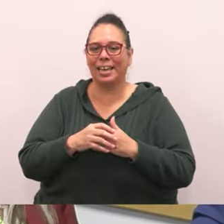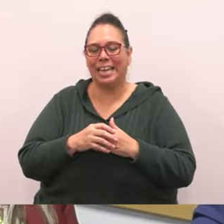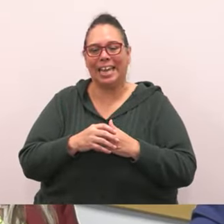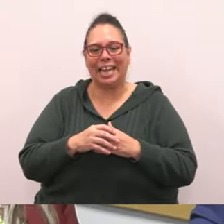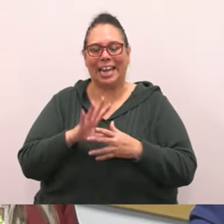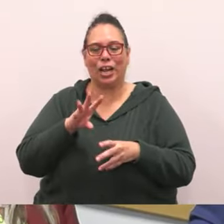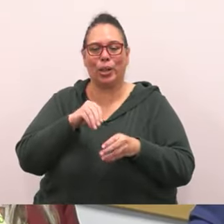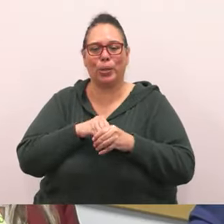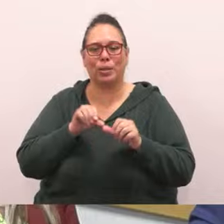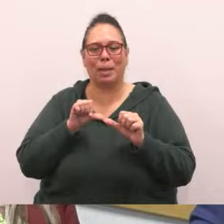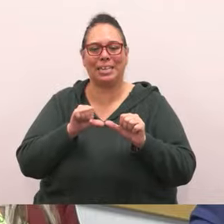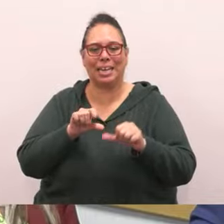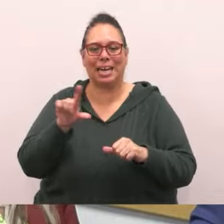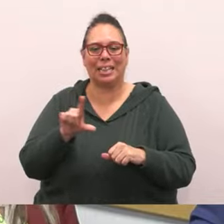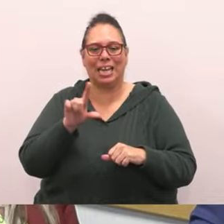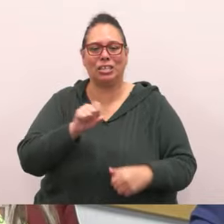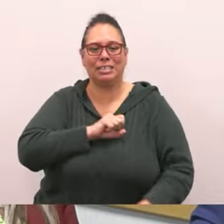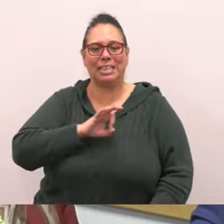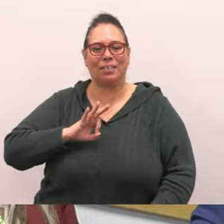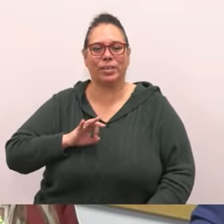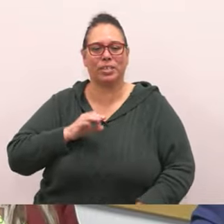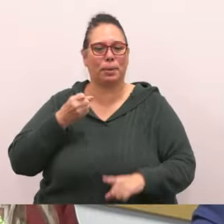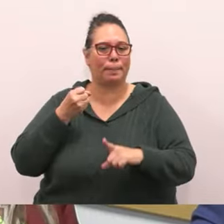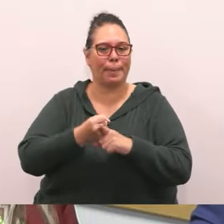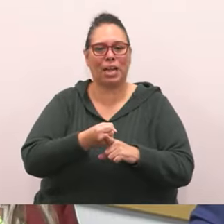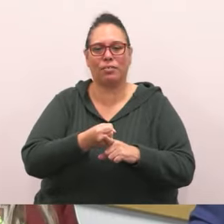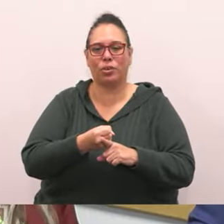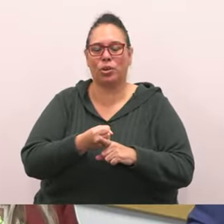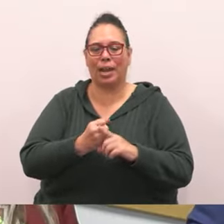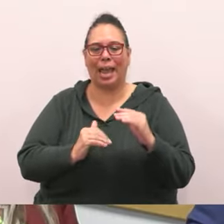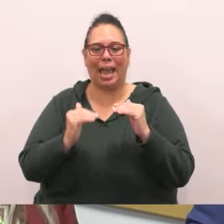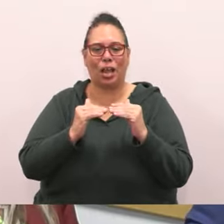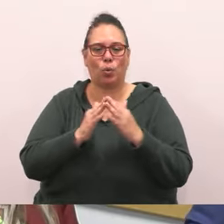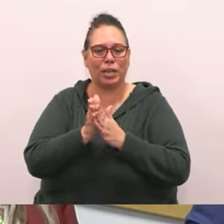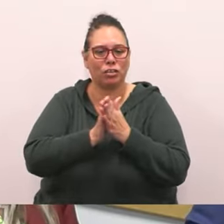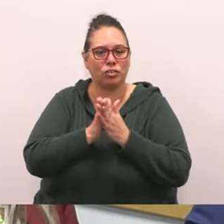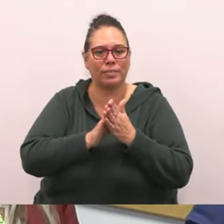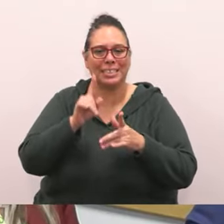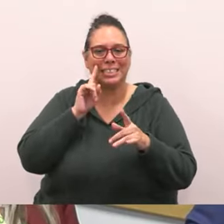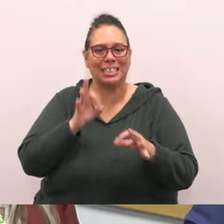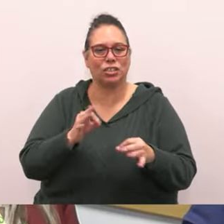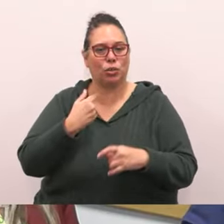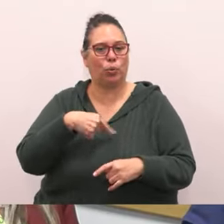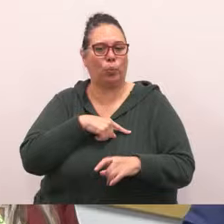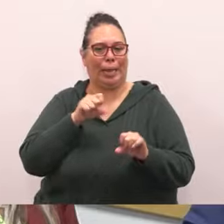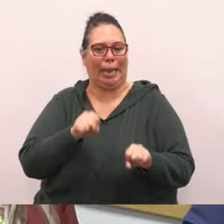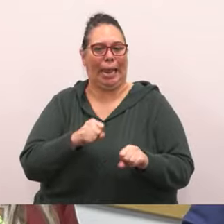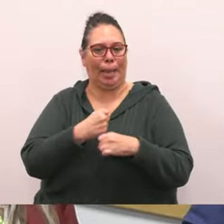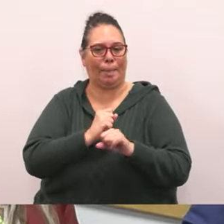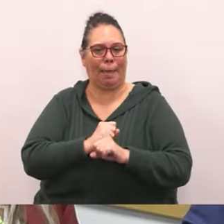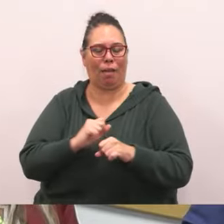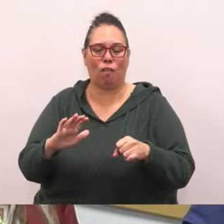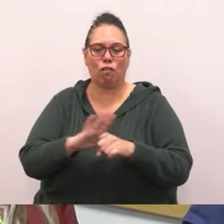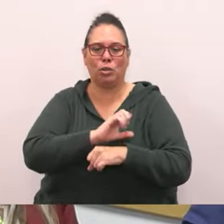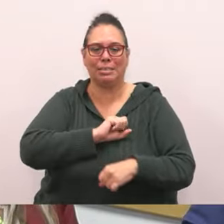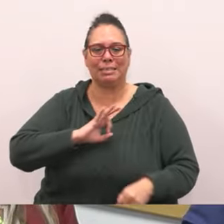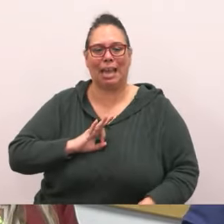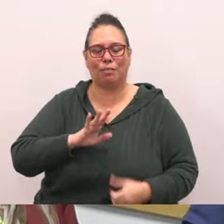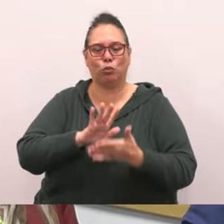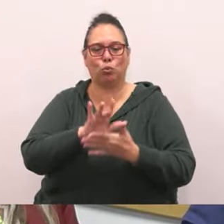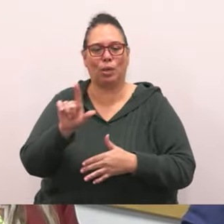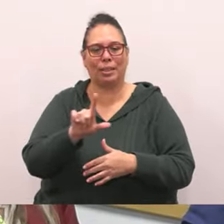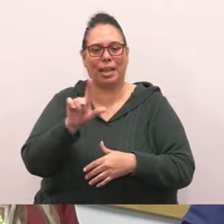that maintaining library staffing is one of the most impactful, equity-driven decisions that we can make, because a fully staffed school library